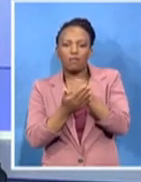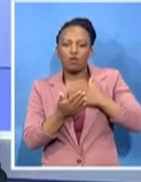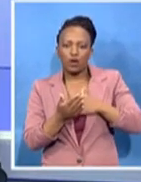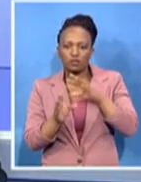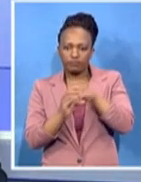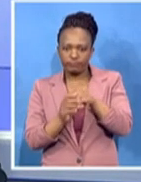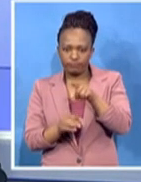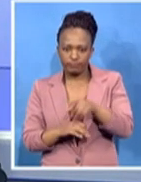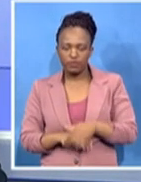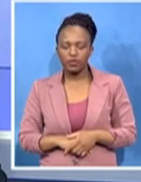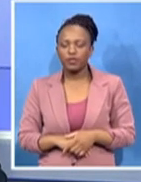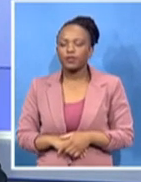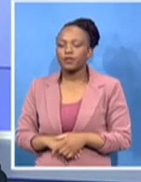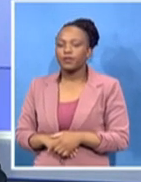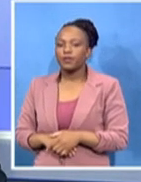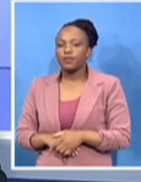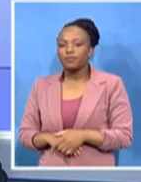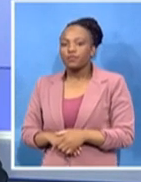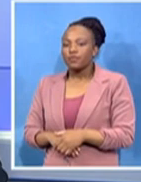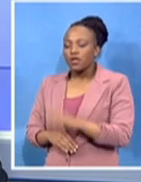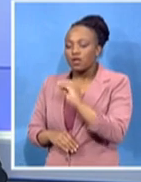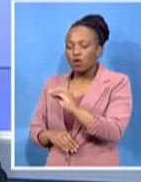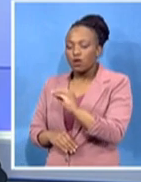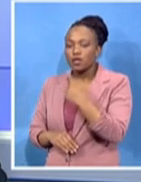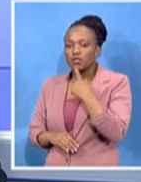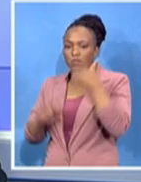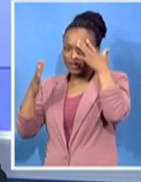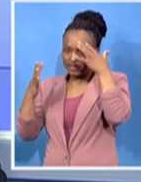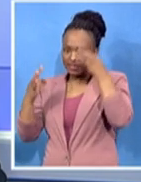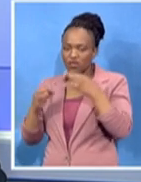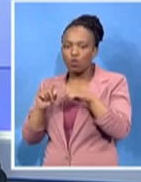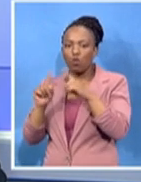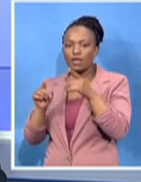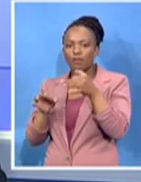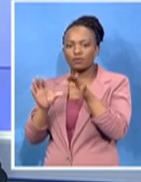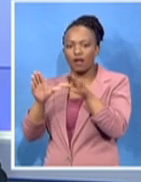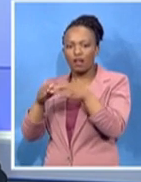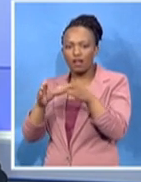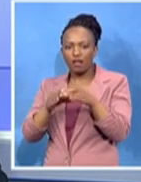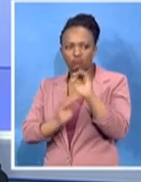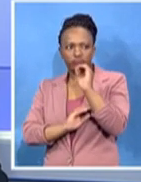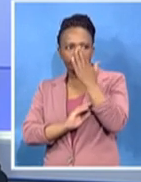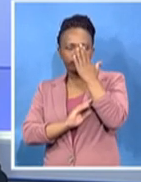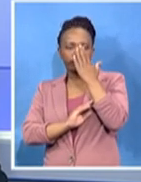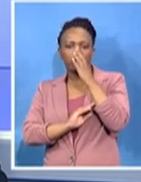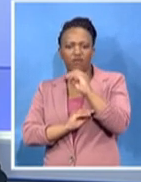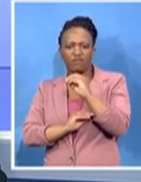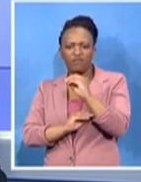this decision smacks of political posturing. Can you confirm for us that if this is the